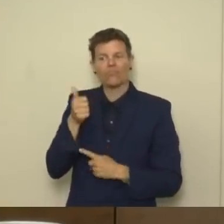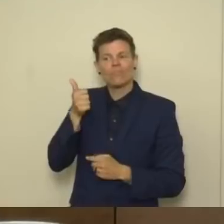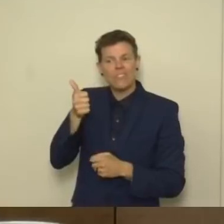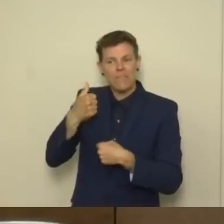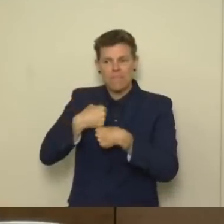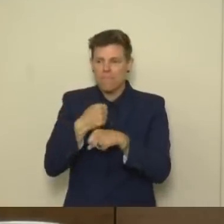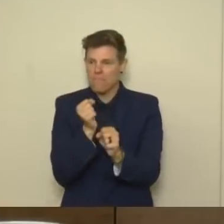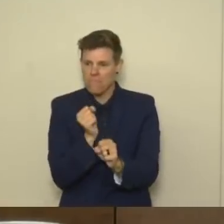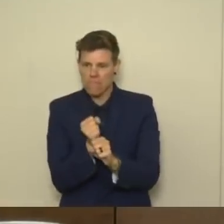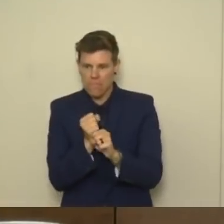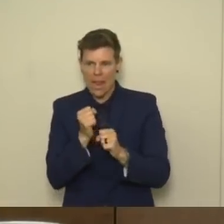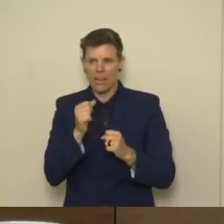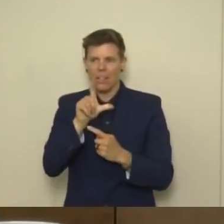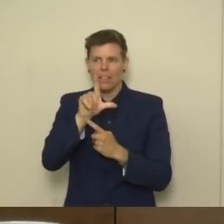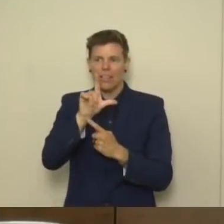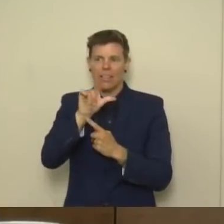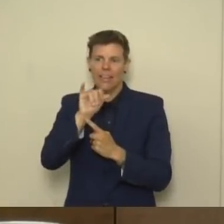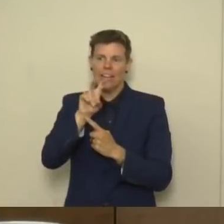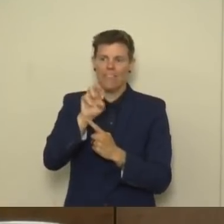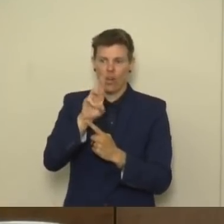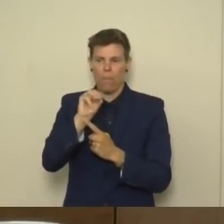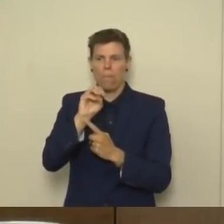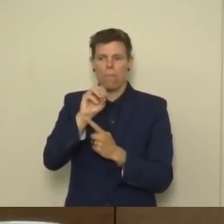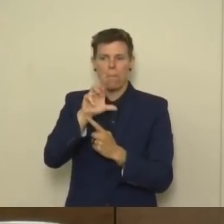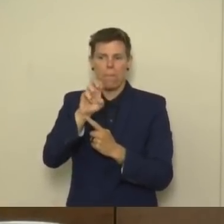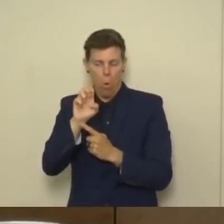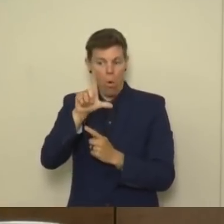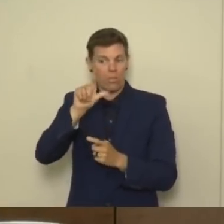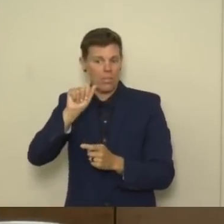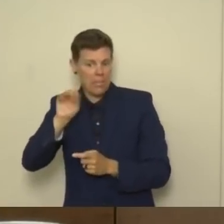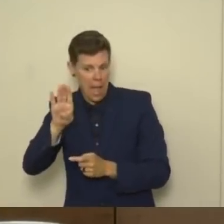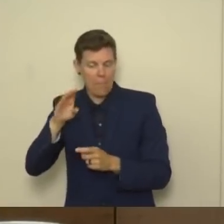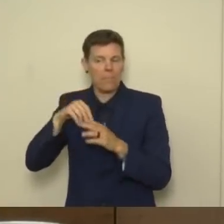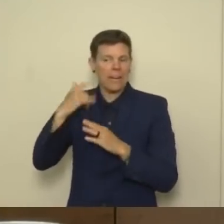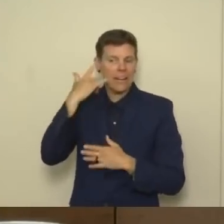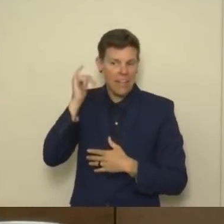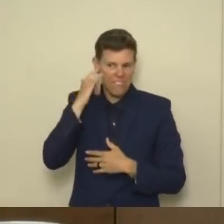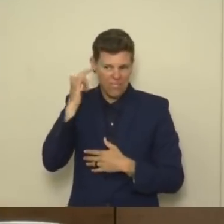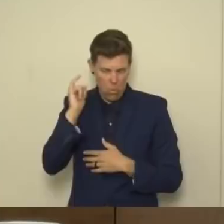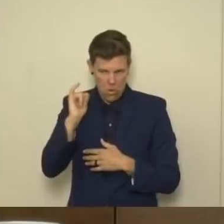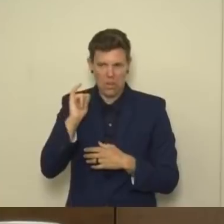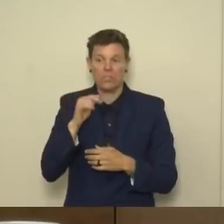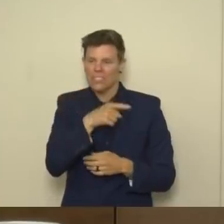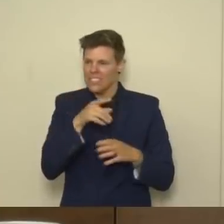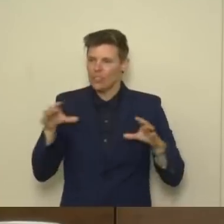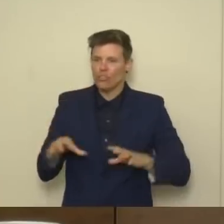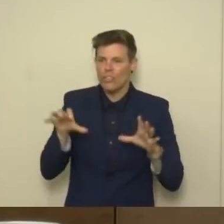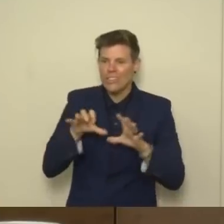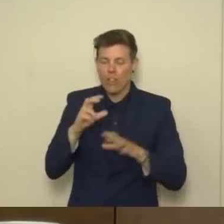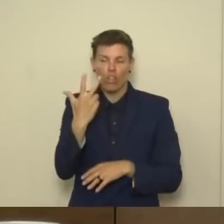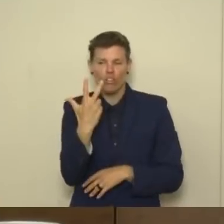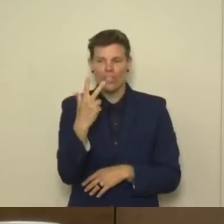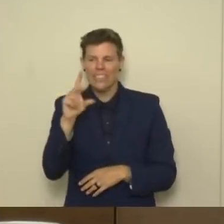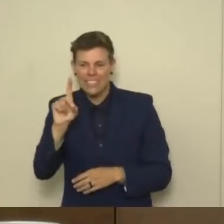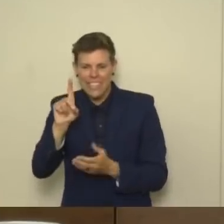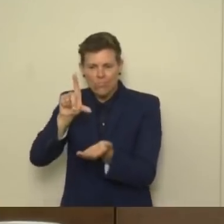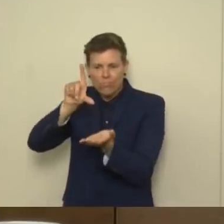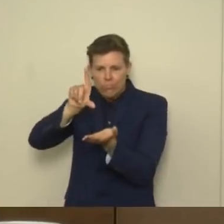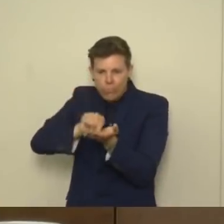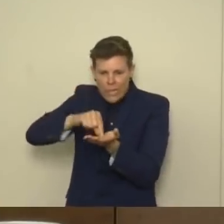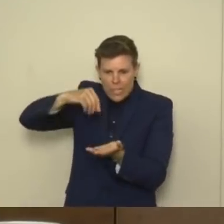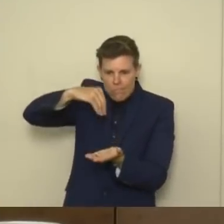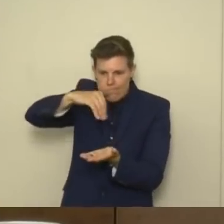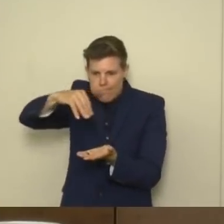and he has been busy 3D printing, although he didn't, as he wanted me to know, design the actual